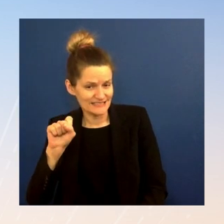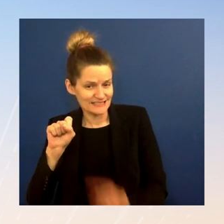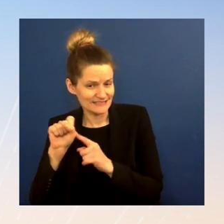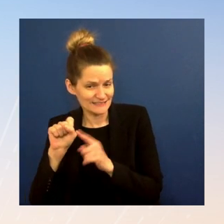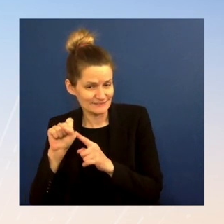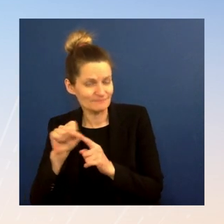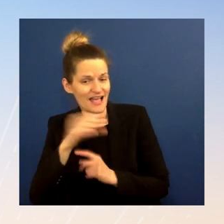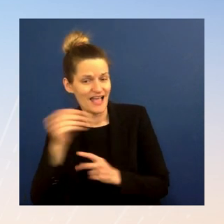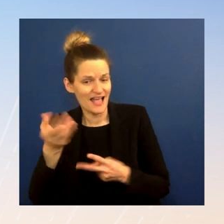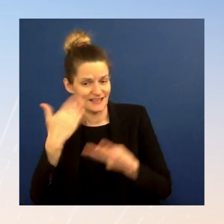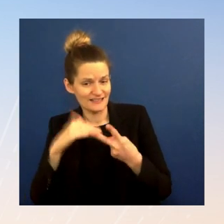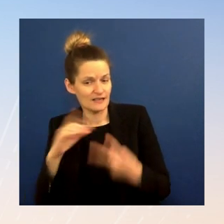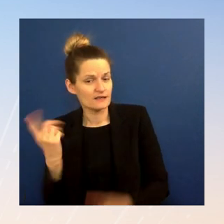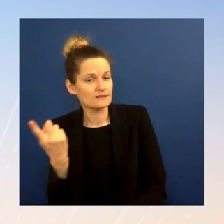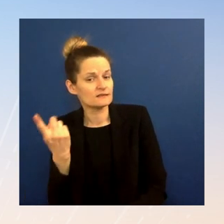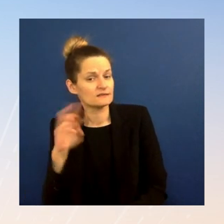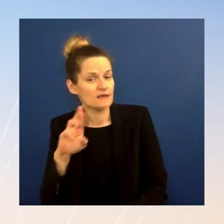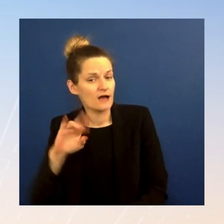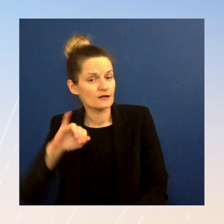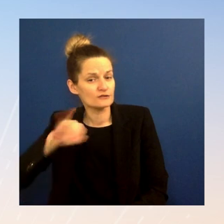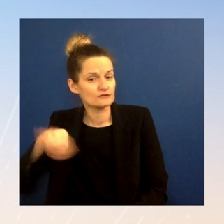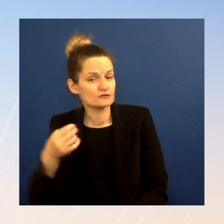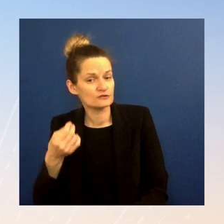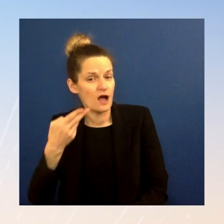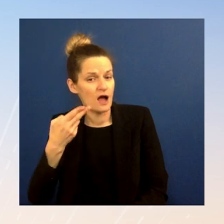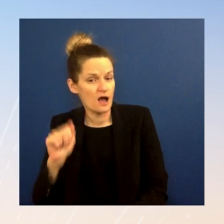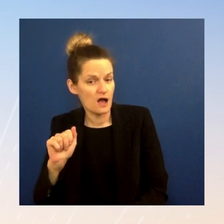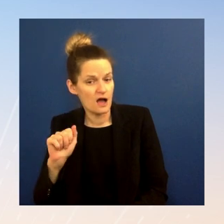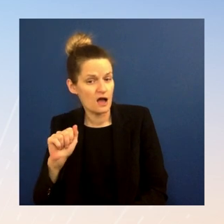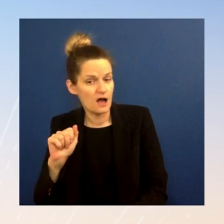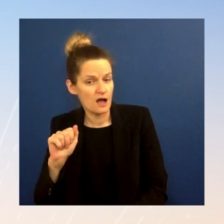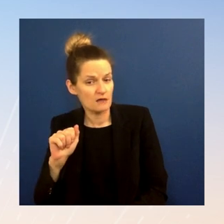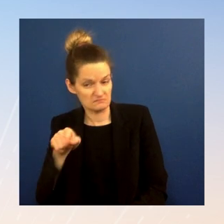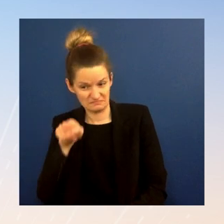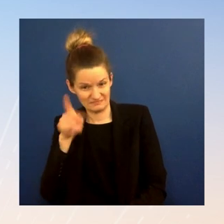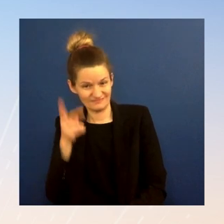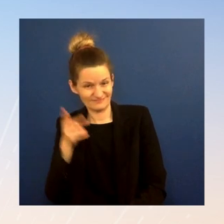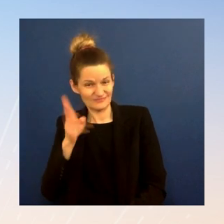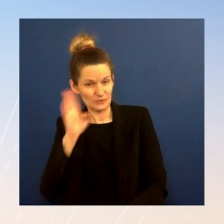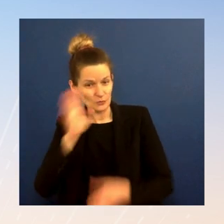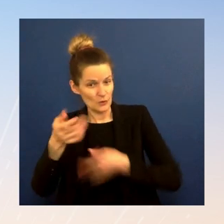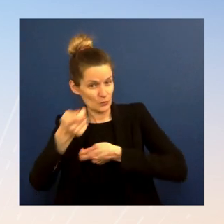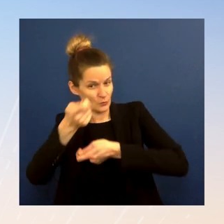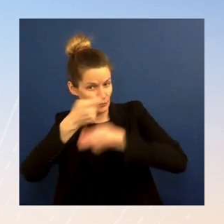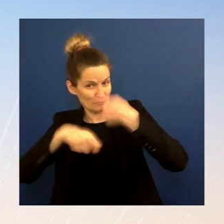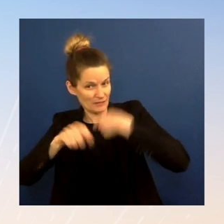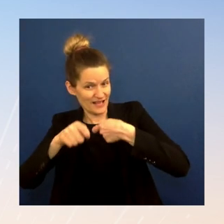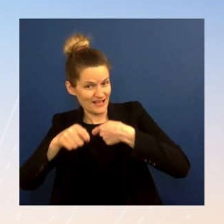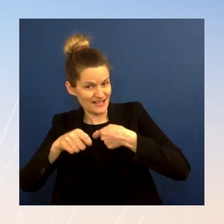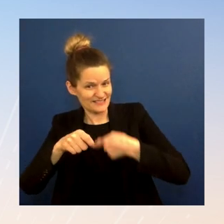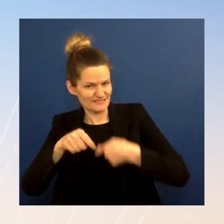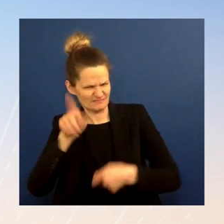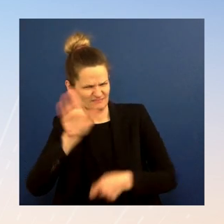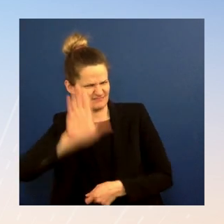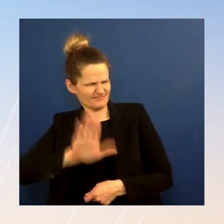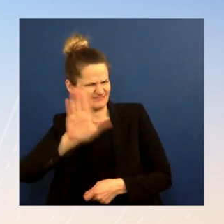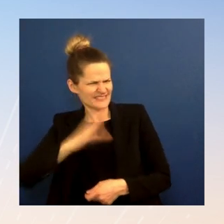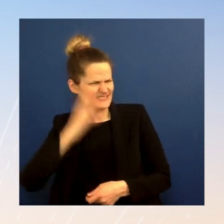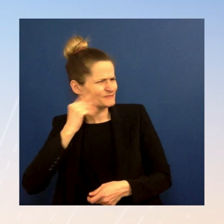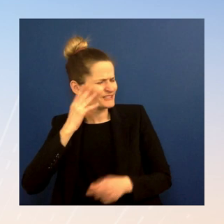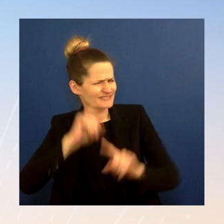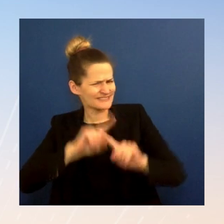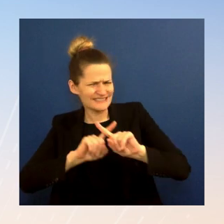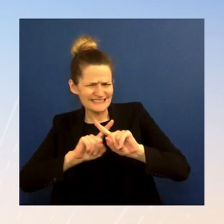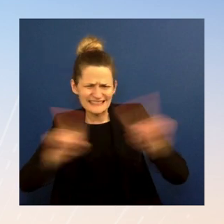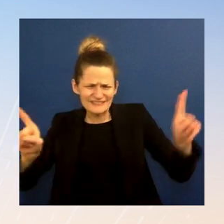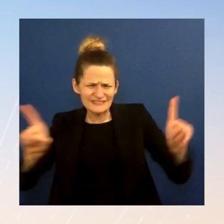what does that say about how the stage of the pandemic has evolved? from then and now? Sure. Well, I would say what it says